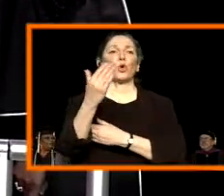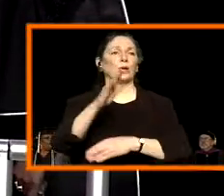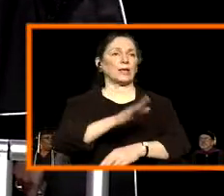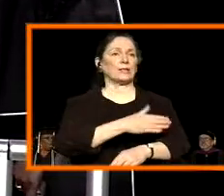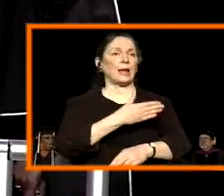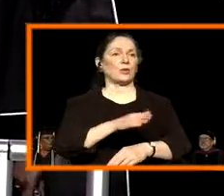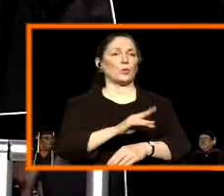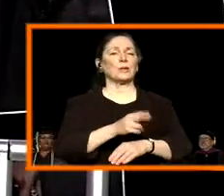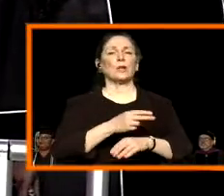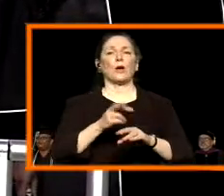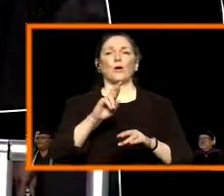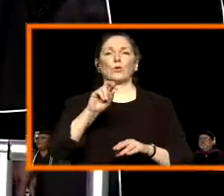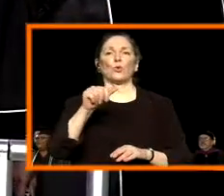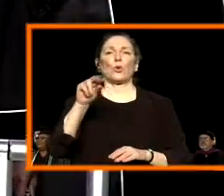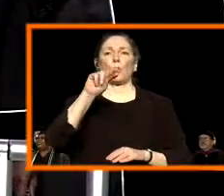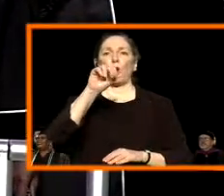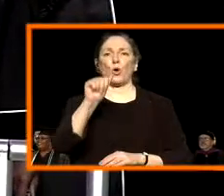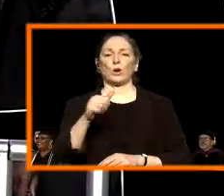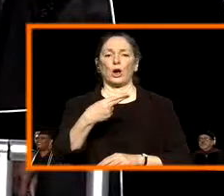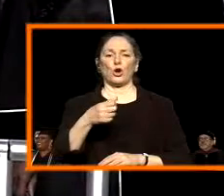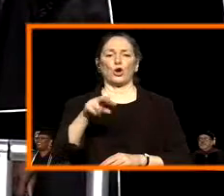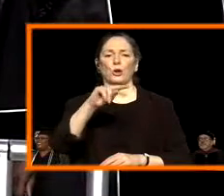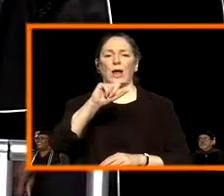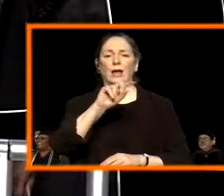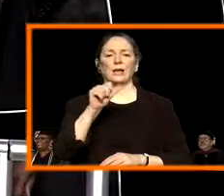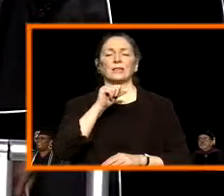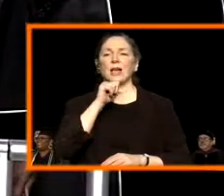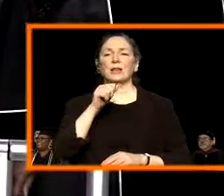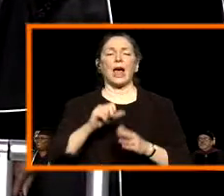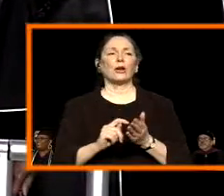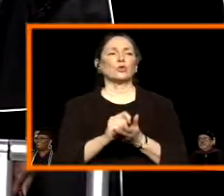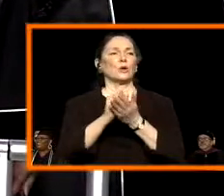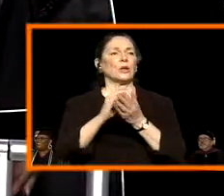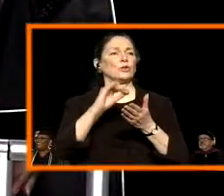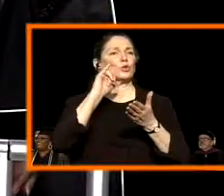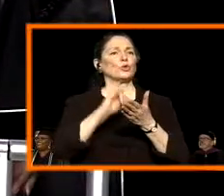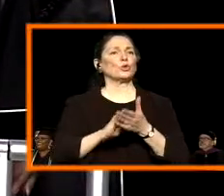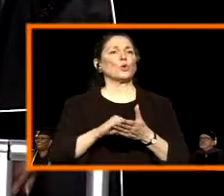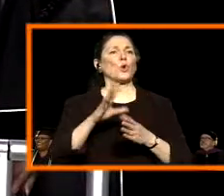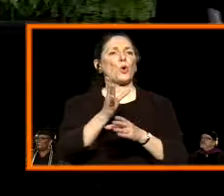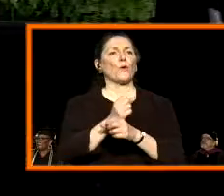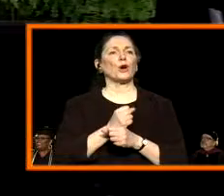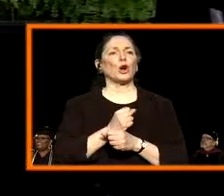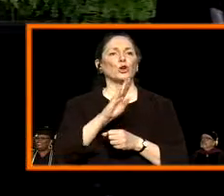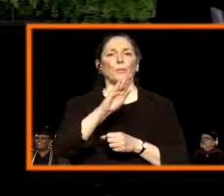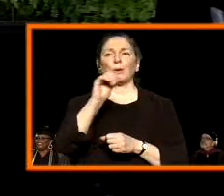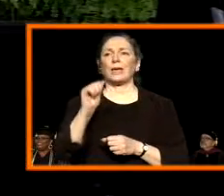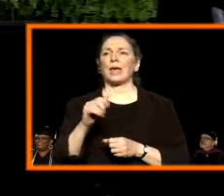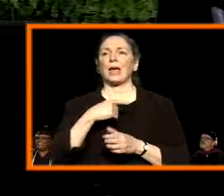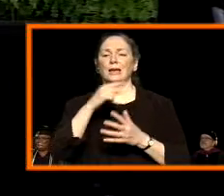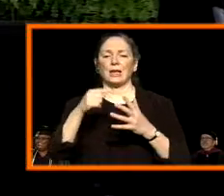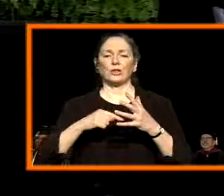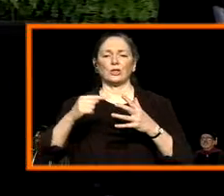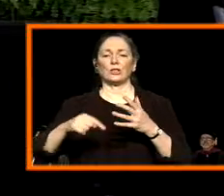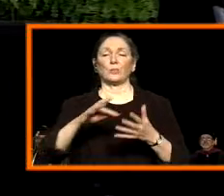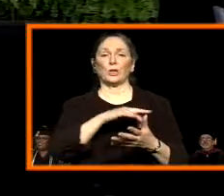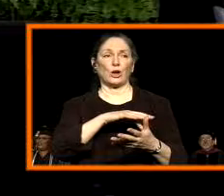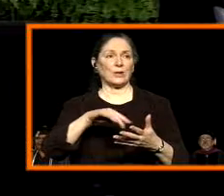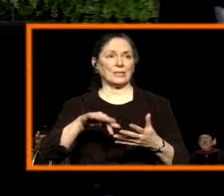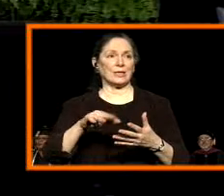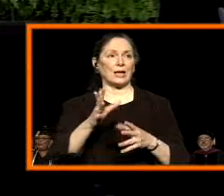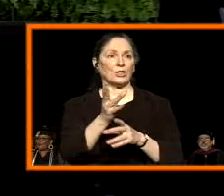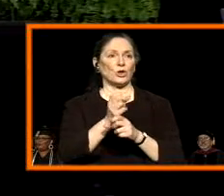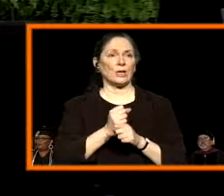sung by Ramona Hernandez, a non-traditional student who earned her bachelor's degree in interdisciplinary studies